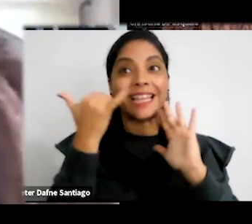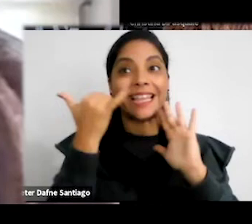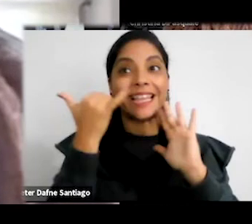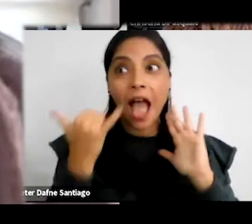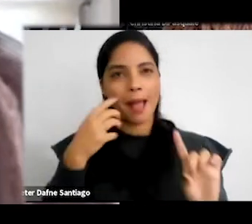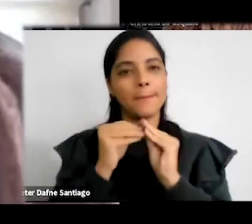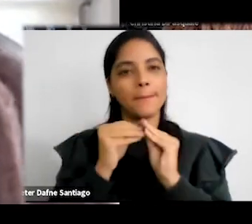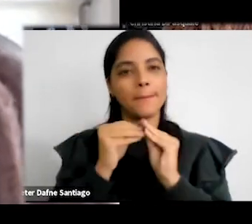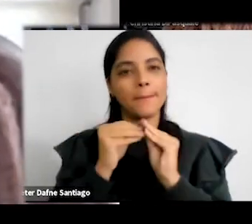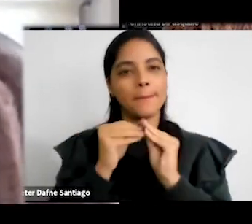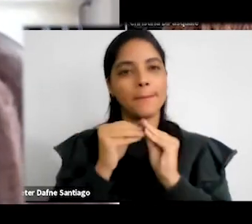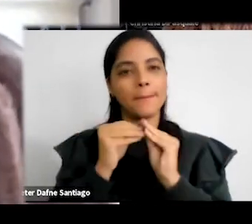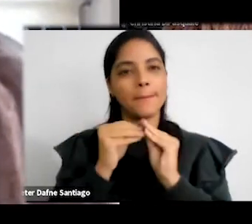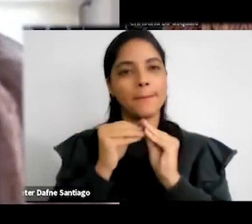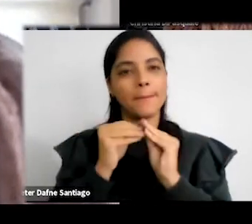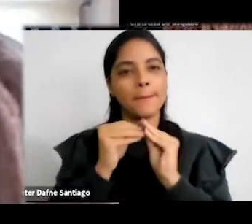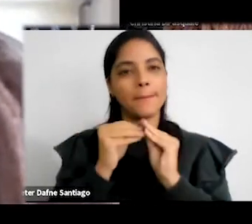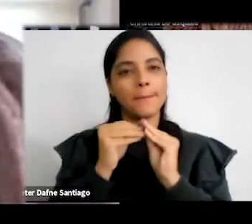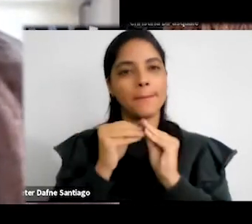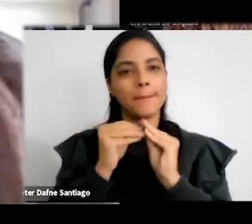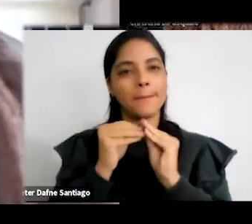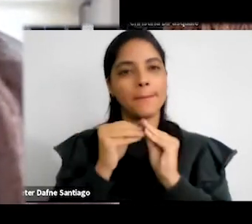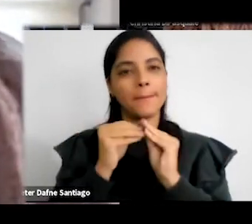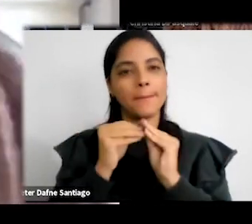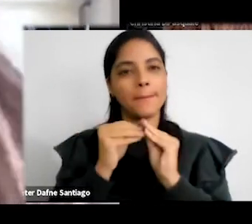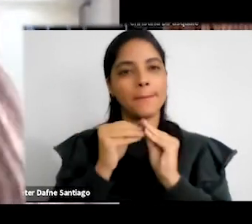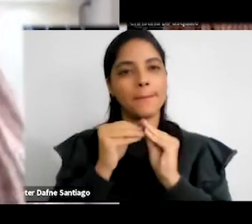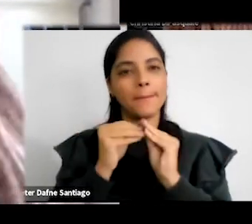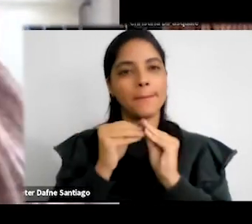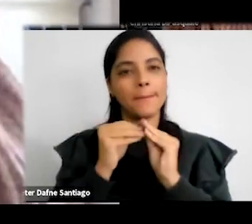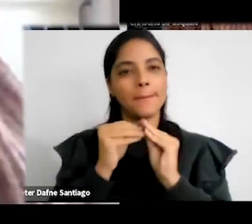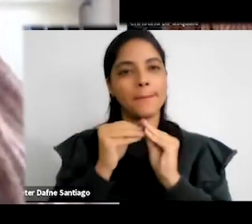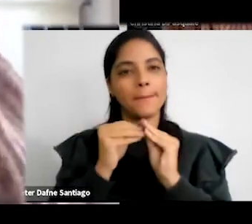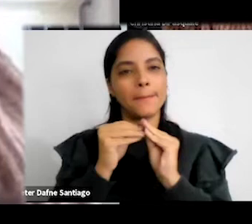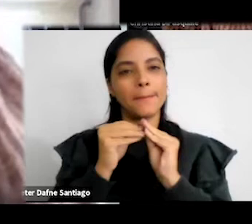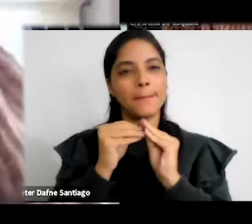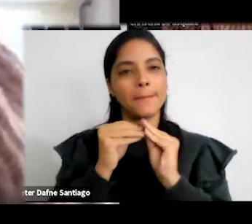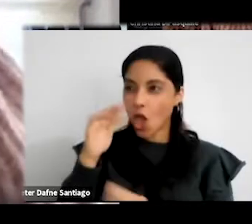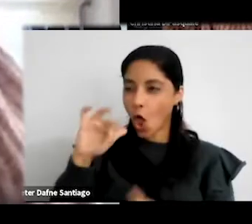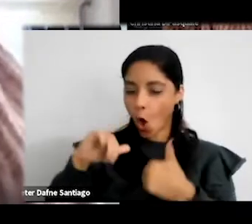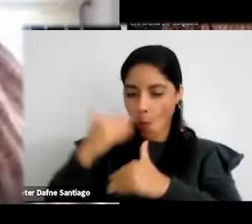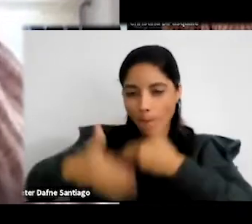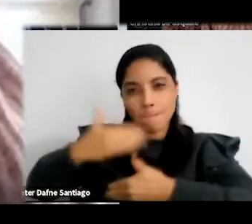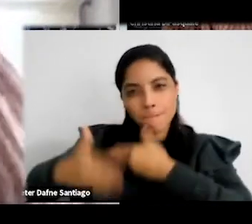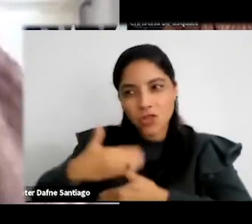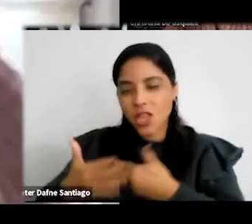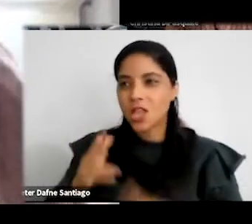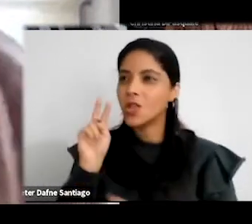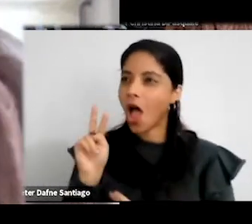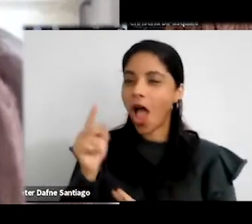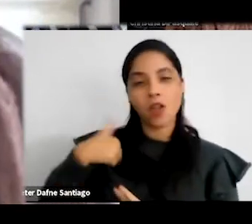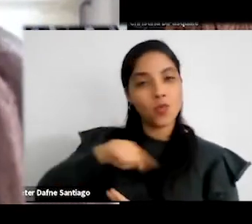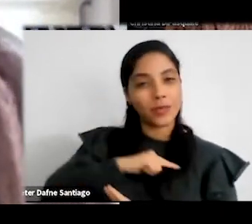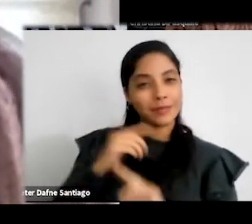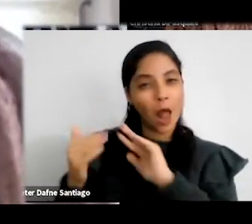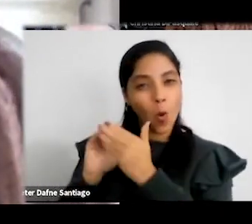and figuring it out, and, and how important that was to, a community. And it is really hard